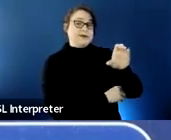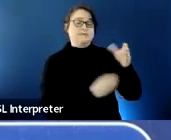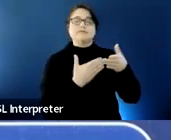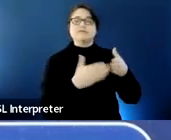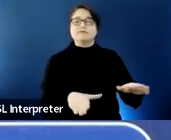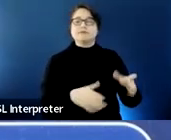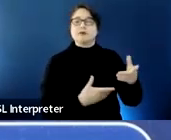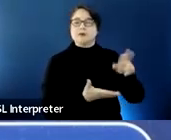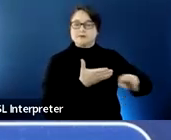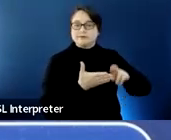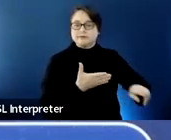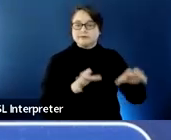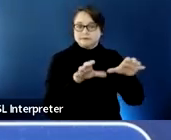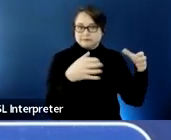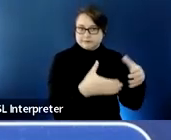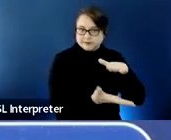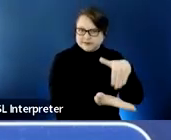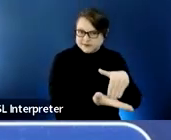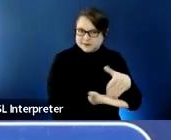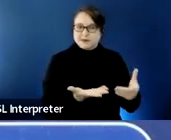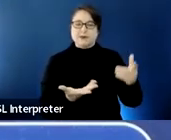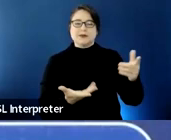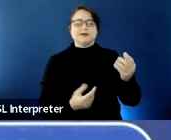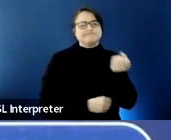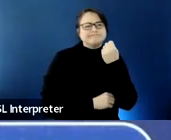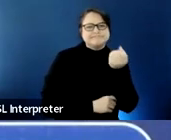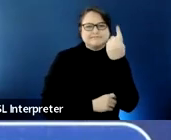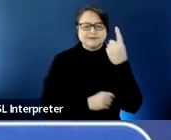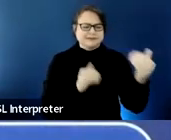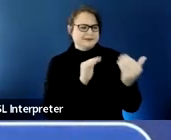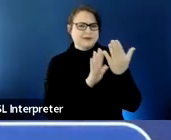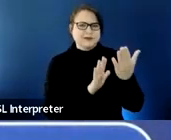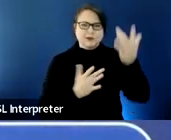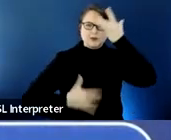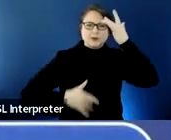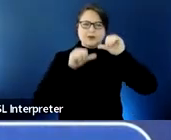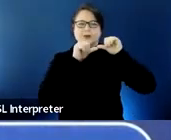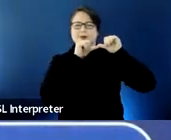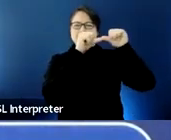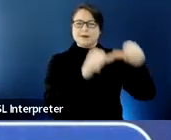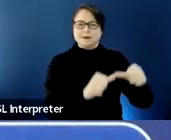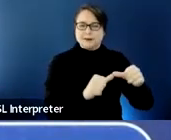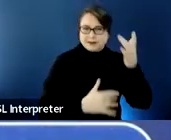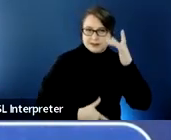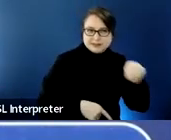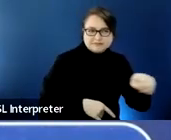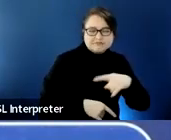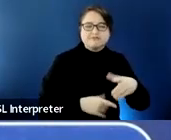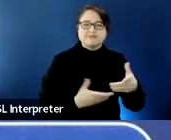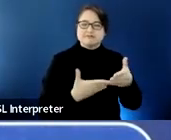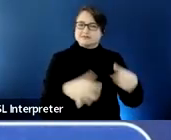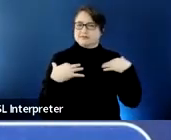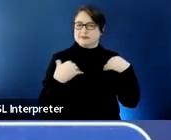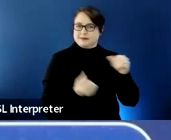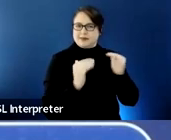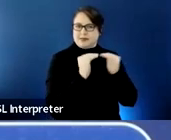to understand and address chronic diseases at the community level. The Morehouse School of Medicine PRC is one of a network of